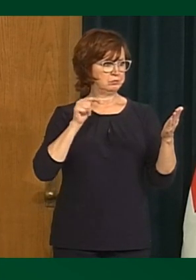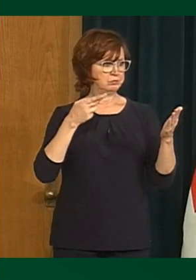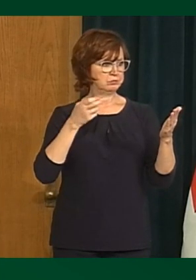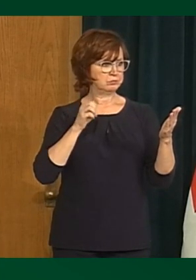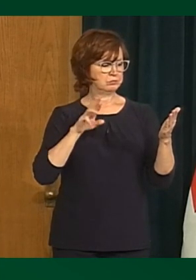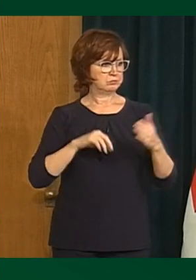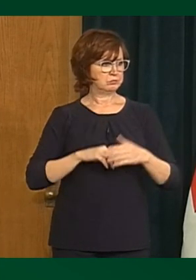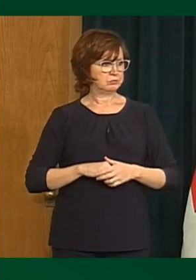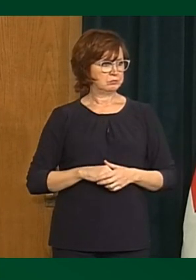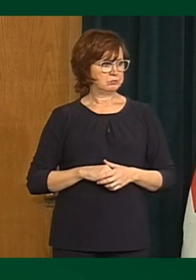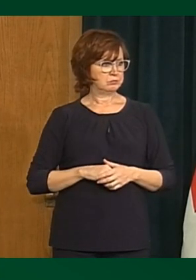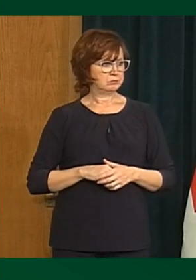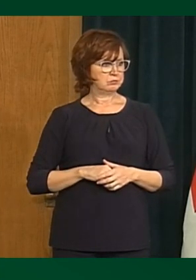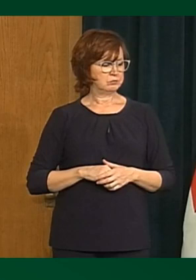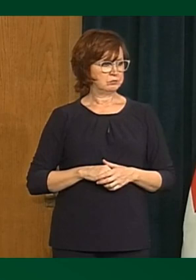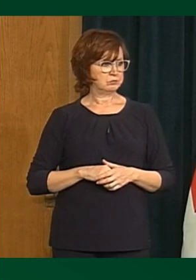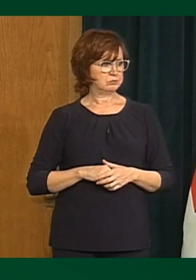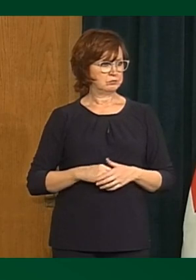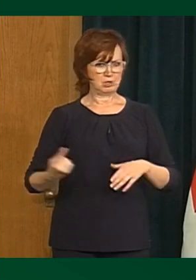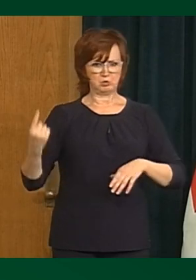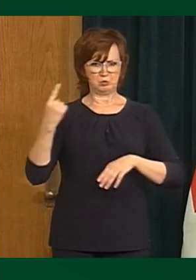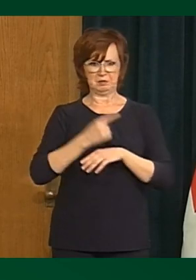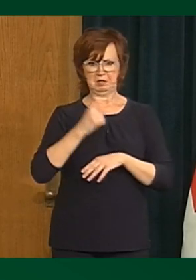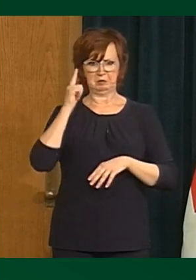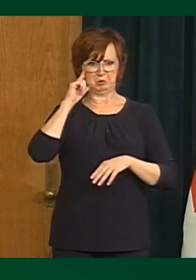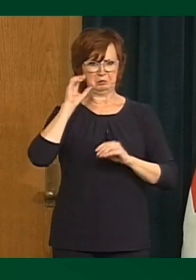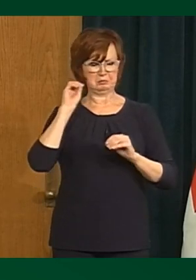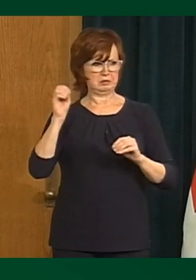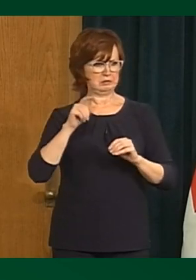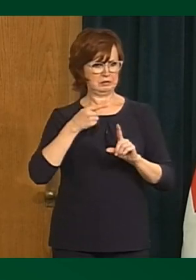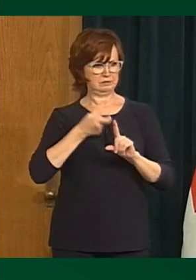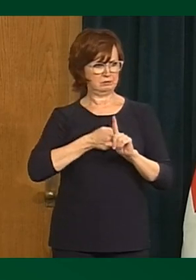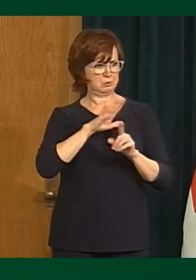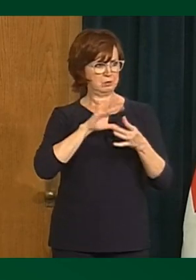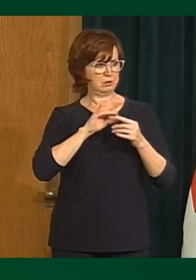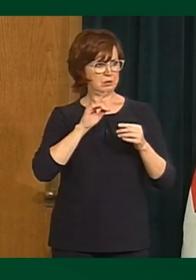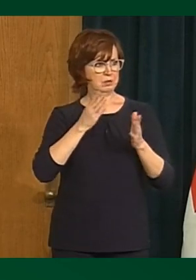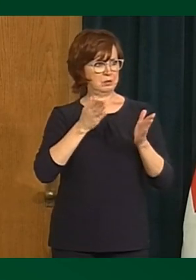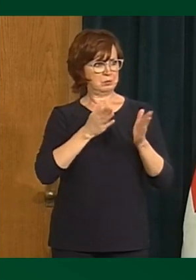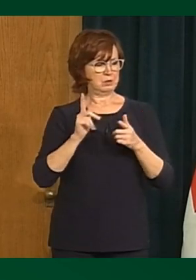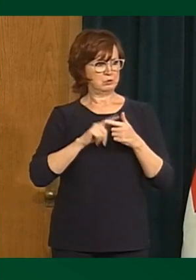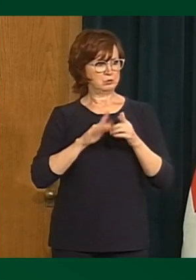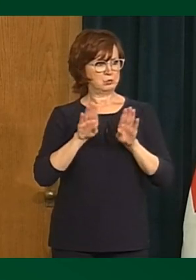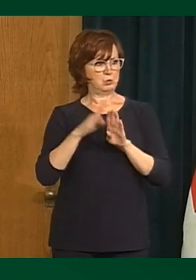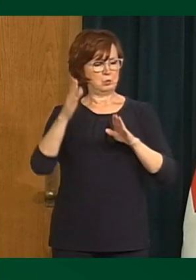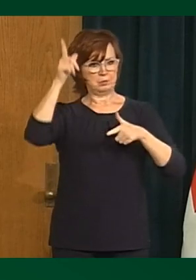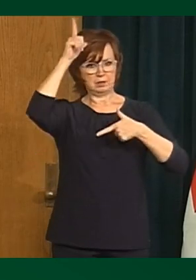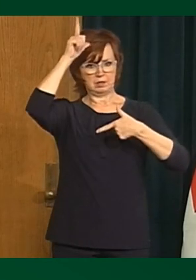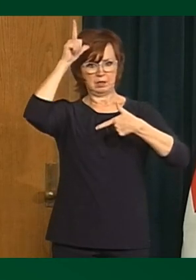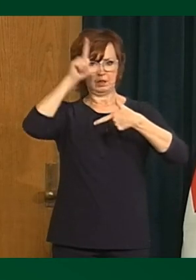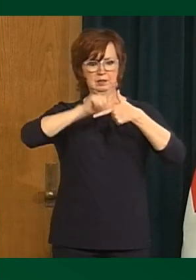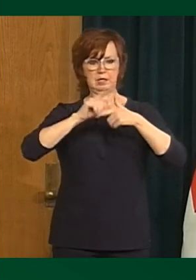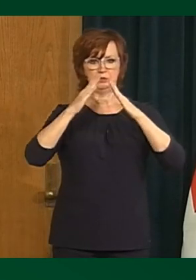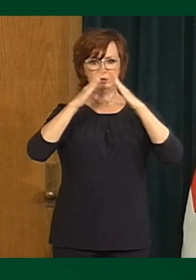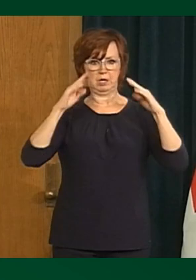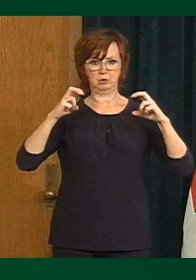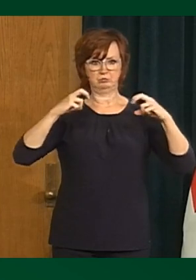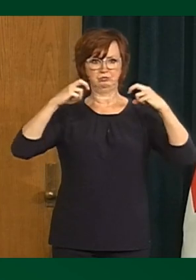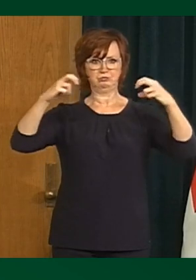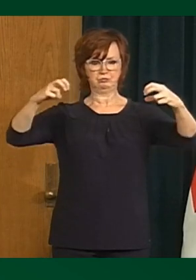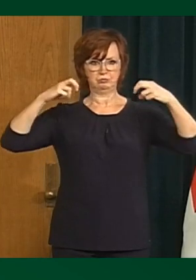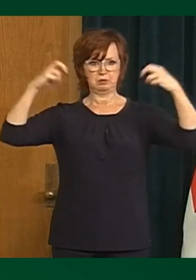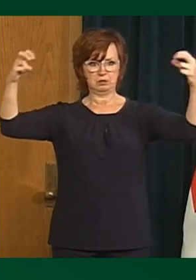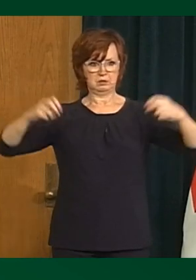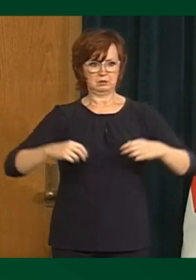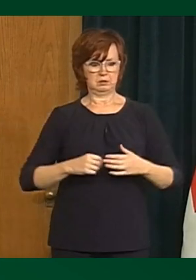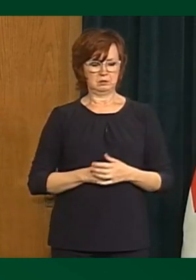We haven't heard anything from you today about plans to potentially reopen the legislature. And today is, of course,